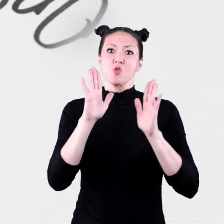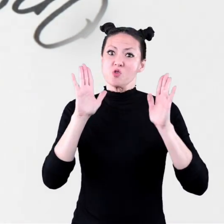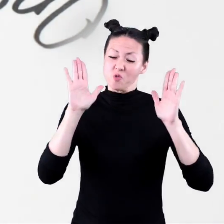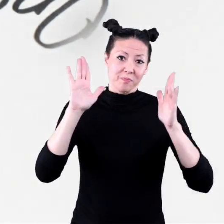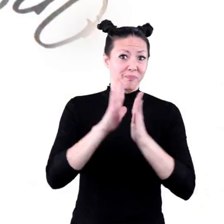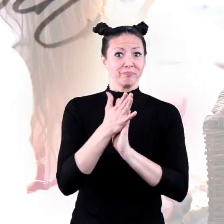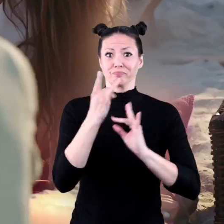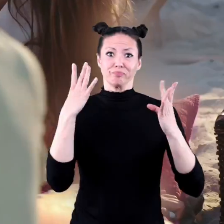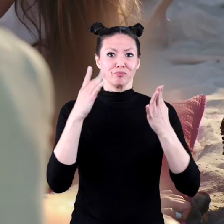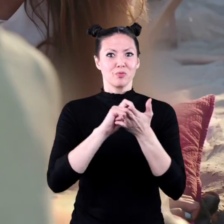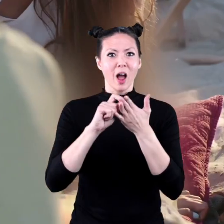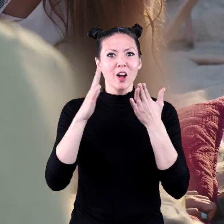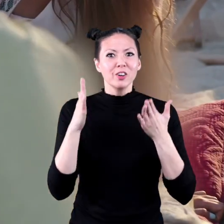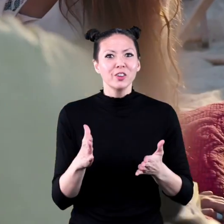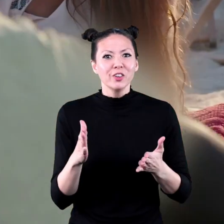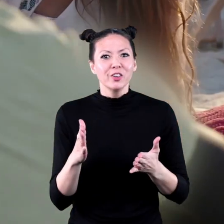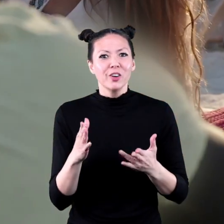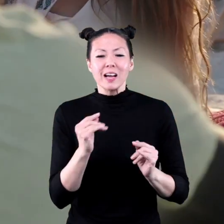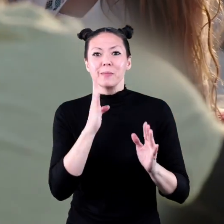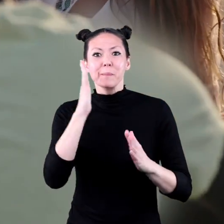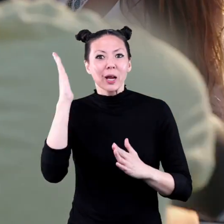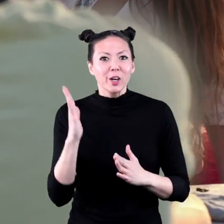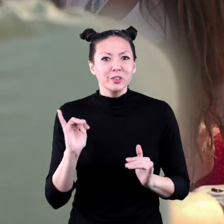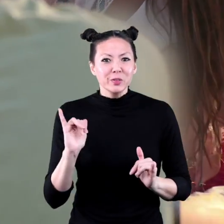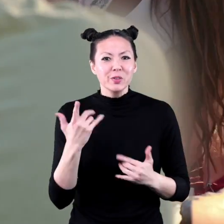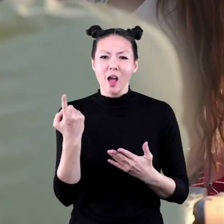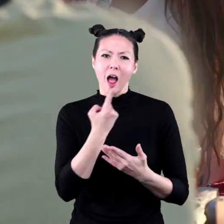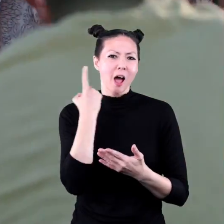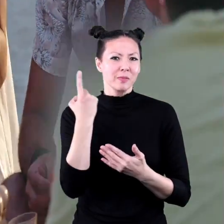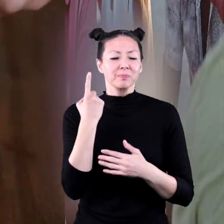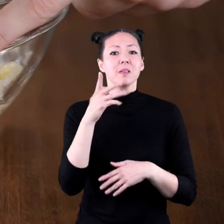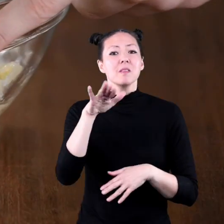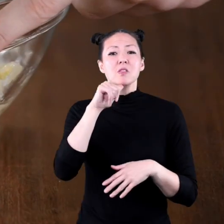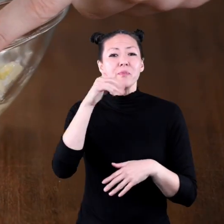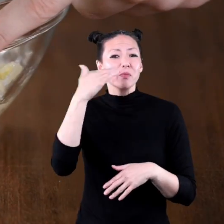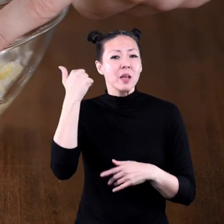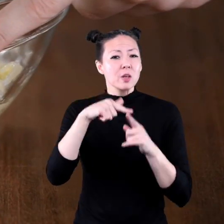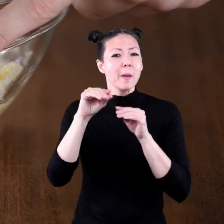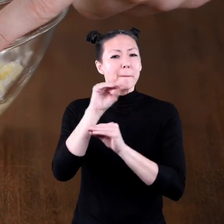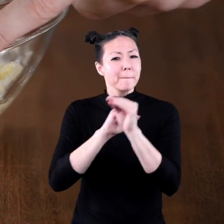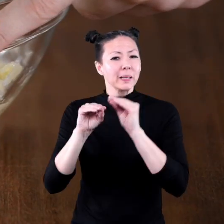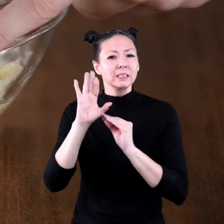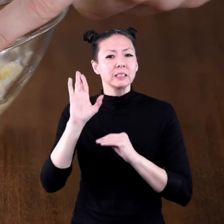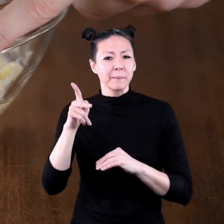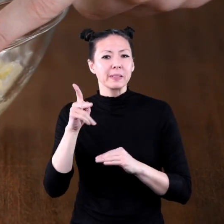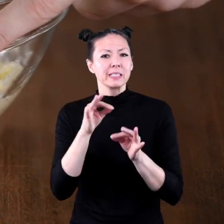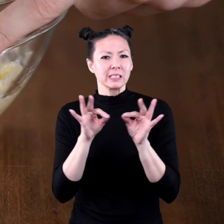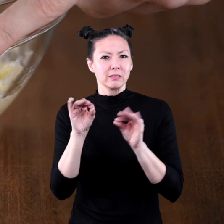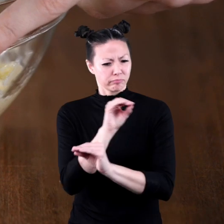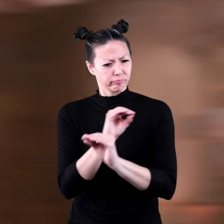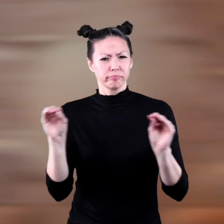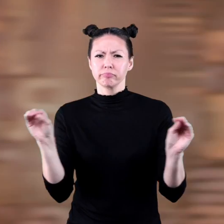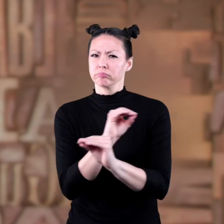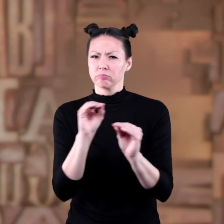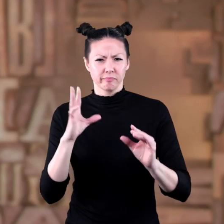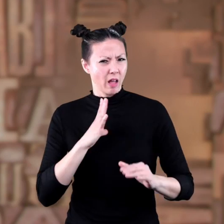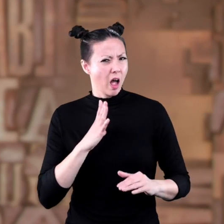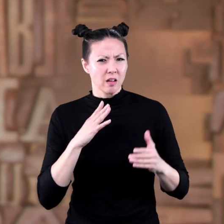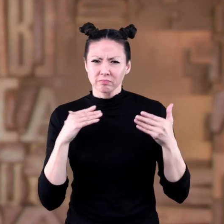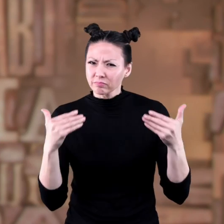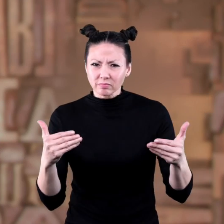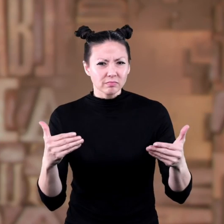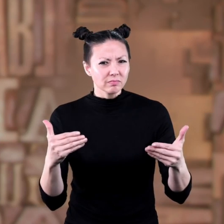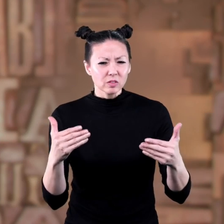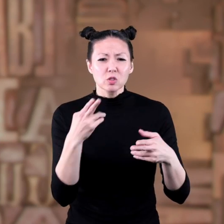great writer and speaker that you've always wanted to be. And don't forget to mix up your sentences as well, so that you